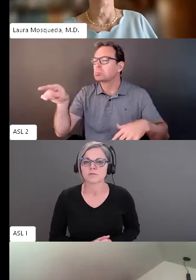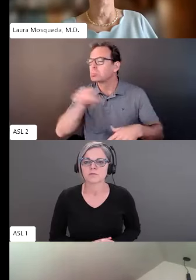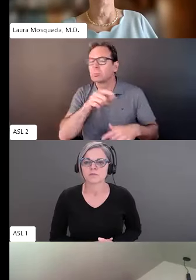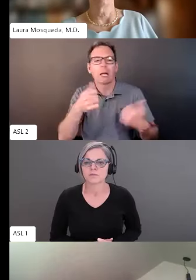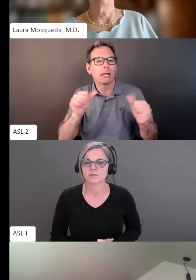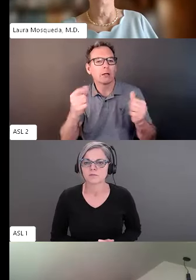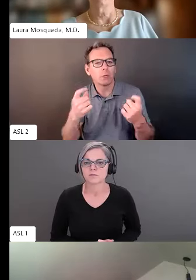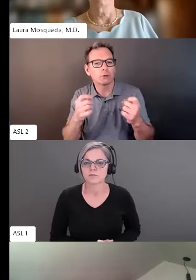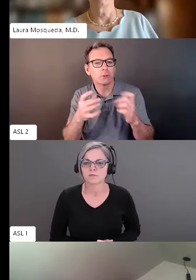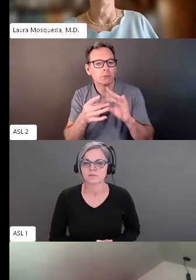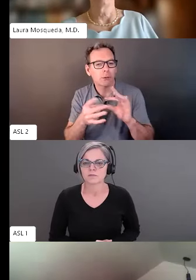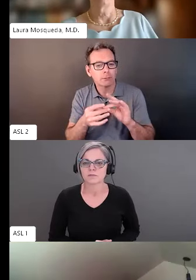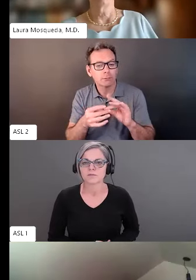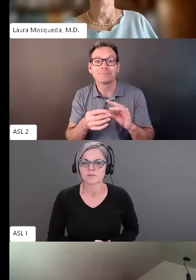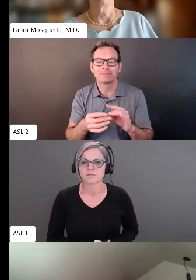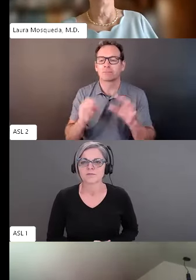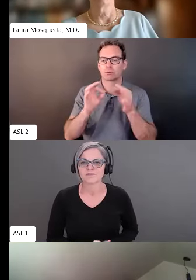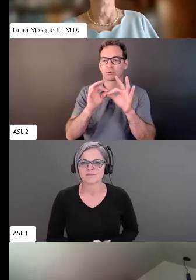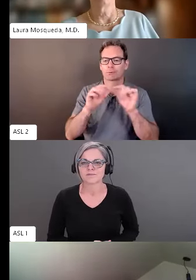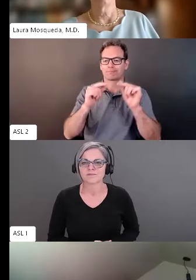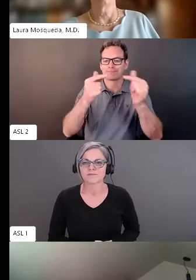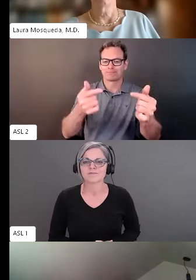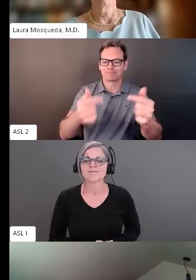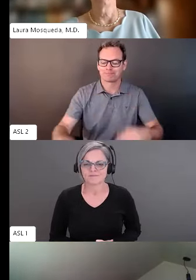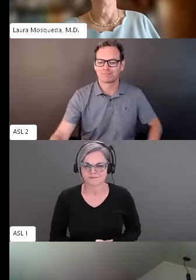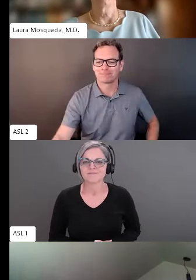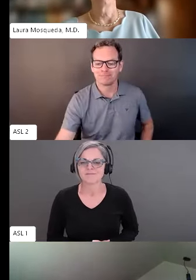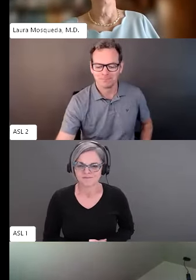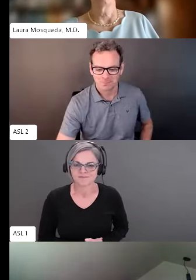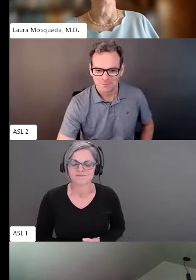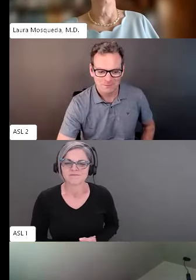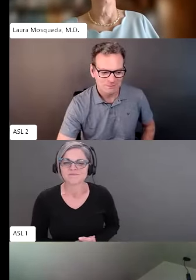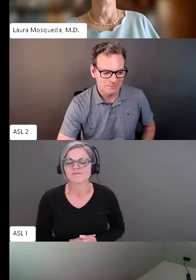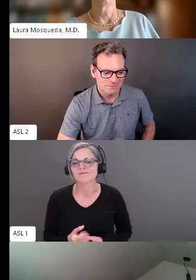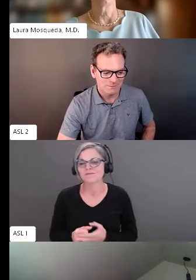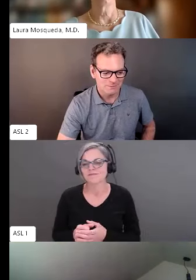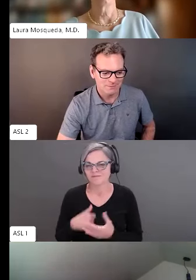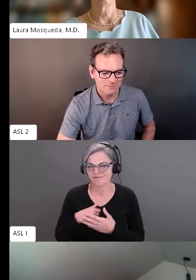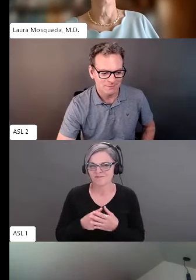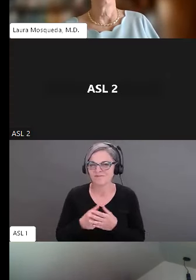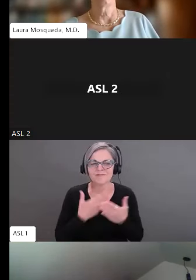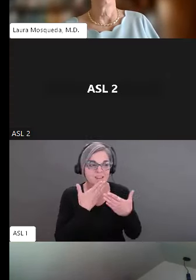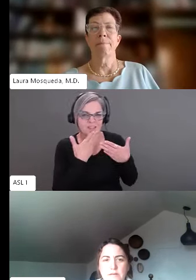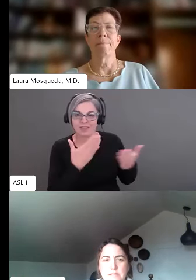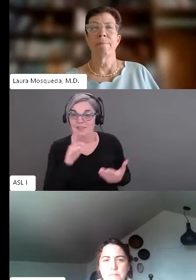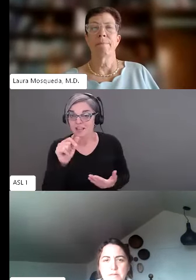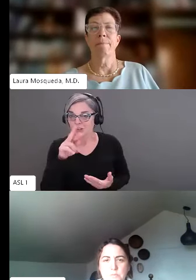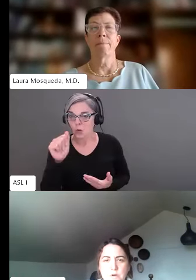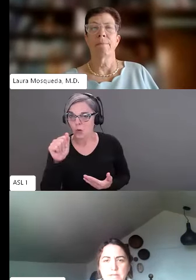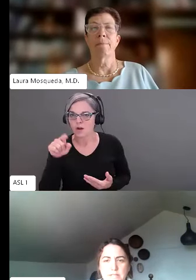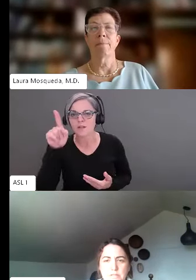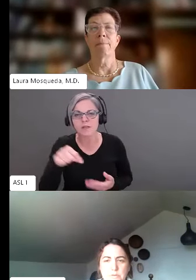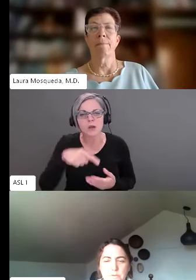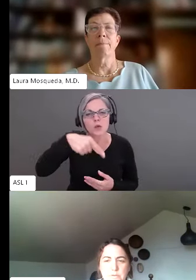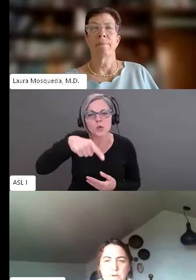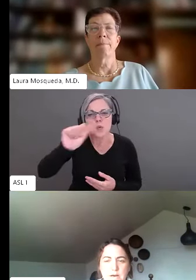Thanks, Laura. So we're getting a lot of great engagement in the Q&A. One question, somebody is